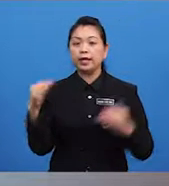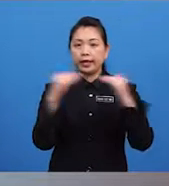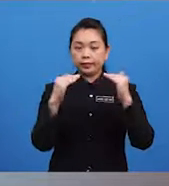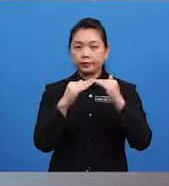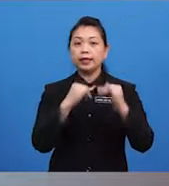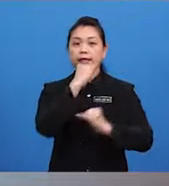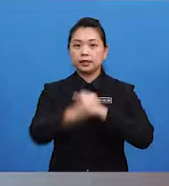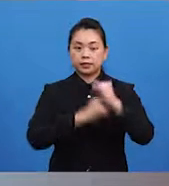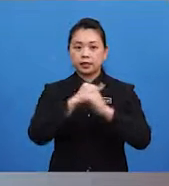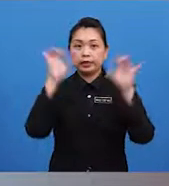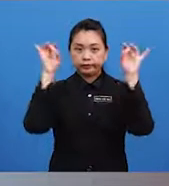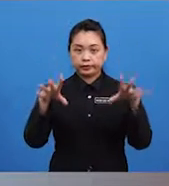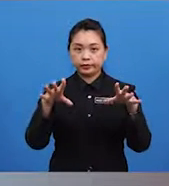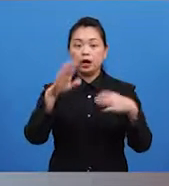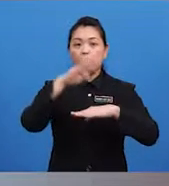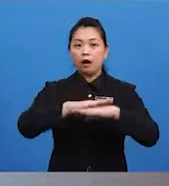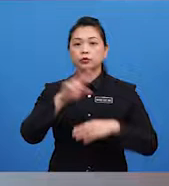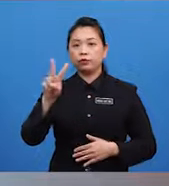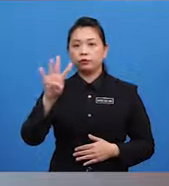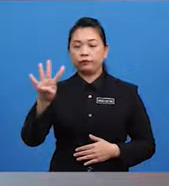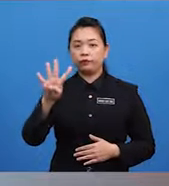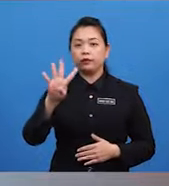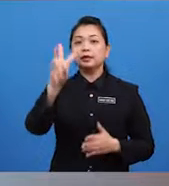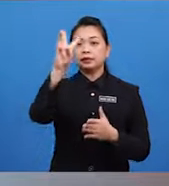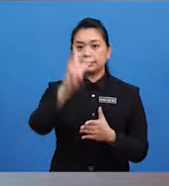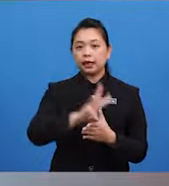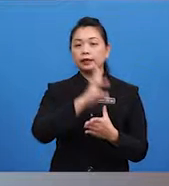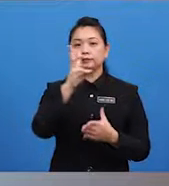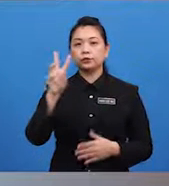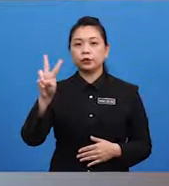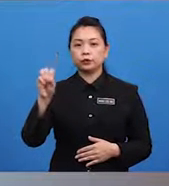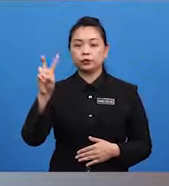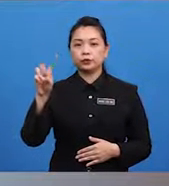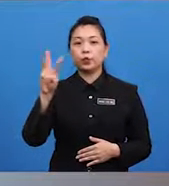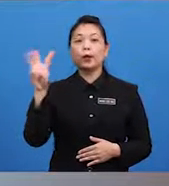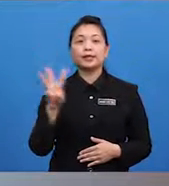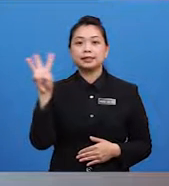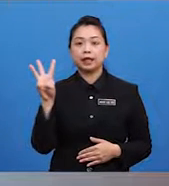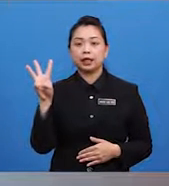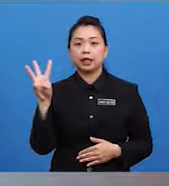equivalent international examinations on 24th of June 2020, Wednesday.